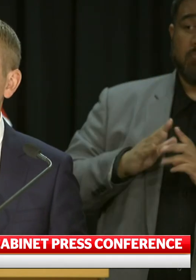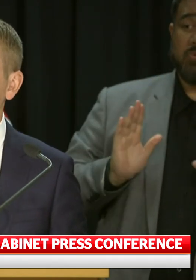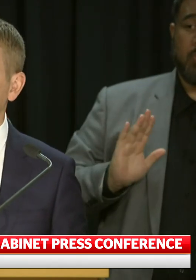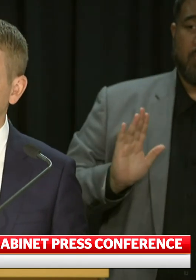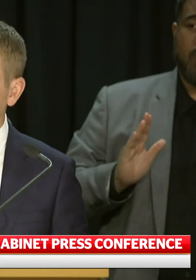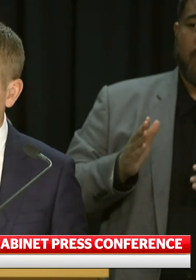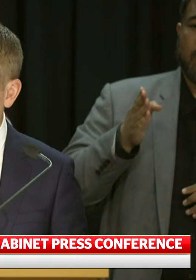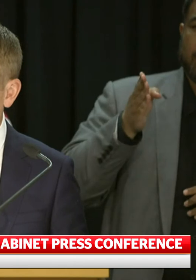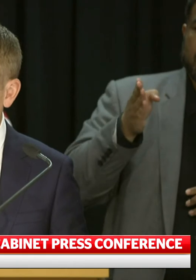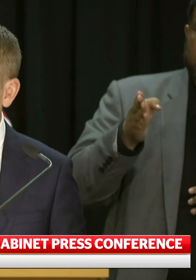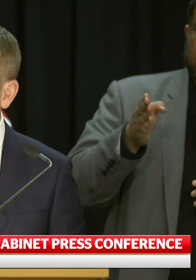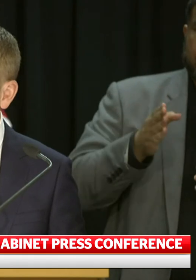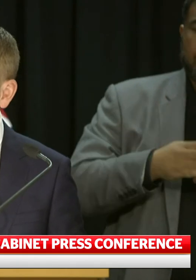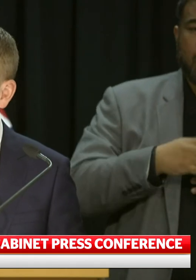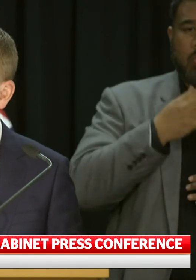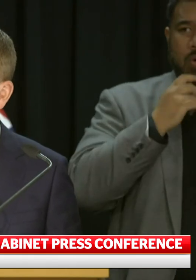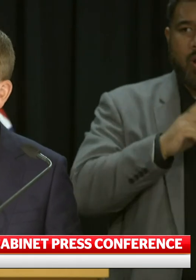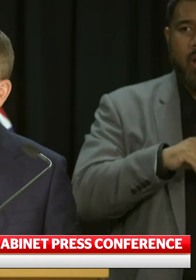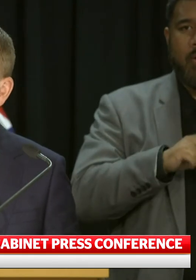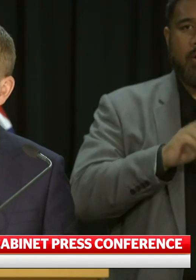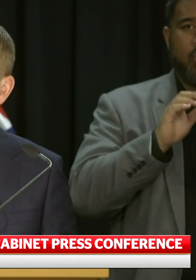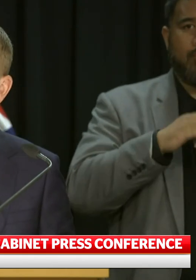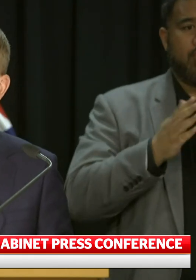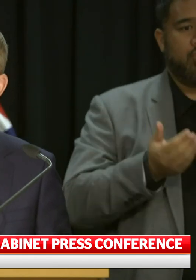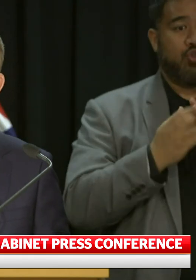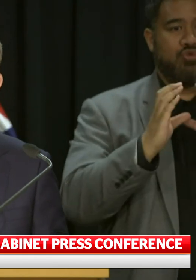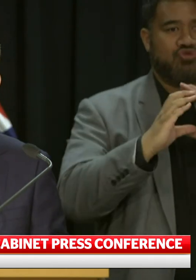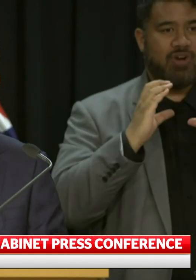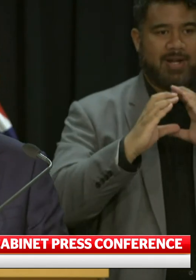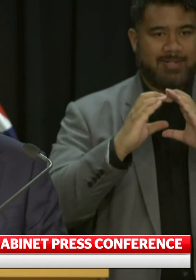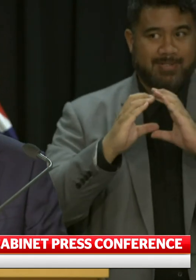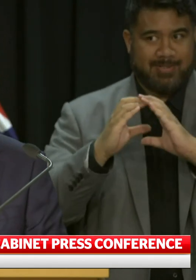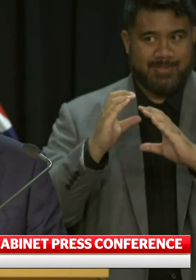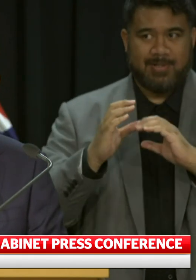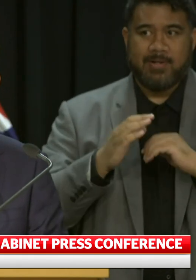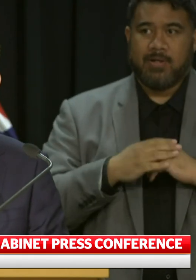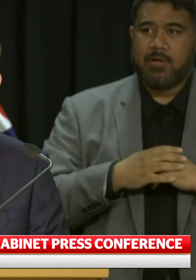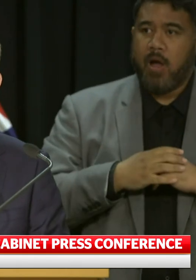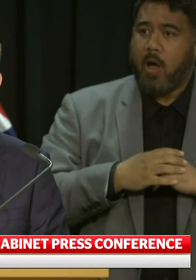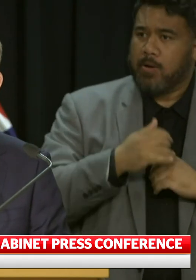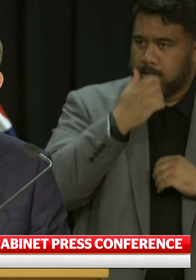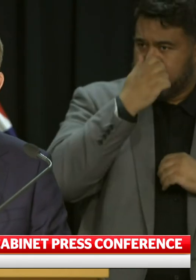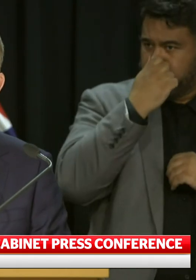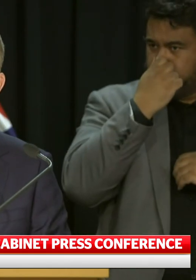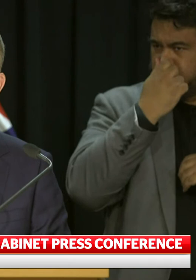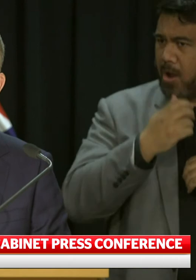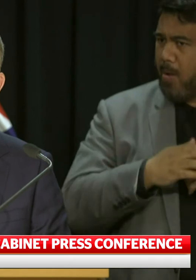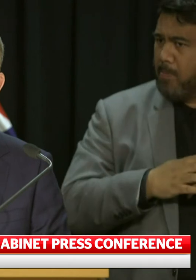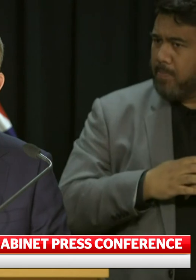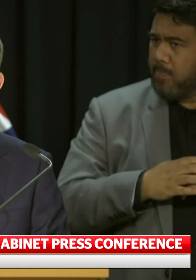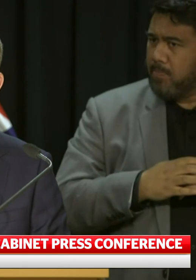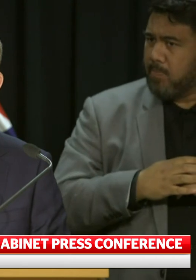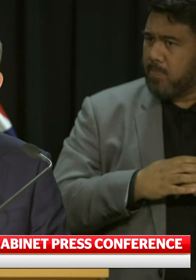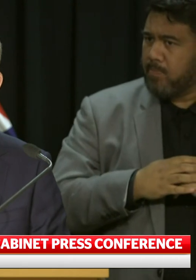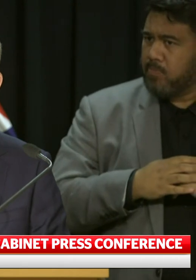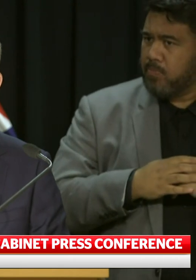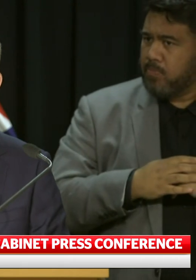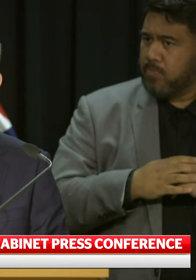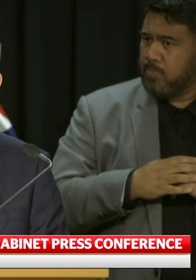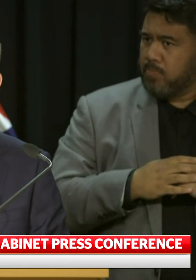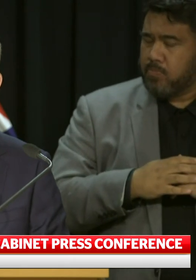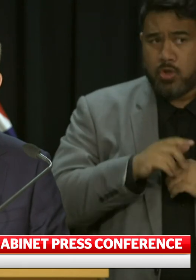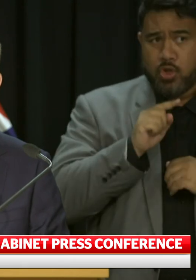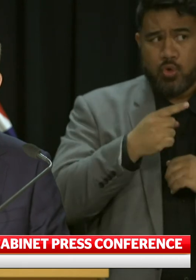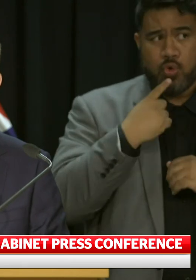at all. On the Bushmaster spending, that sort of infrastructure spending, why is it that for the Bushmasters, which you